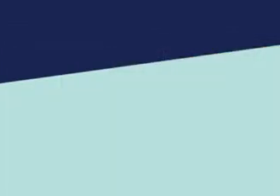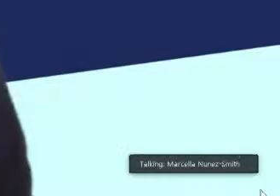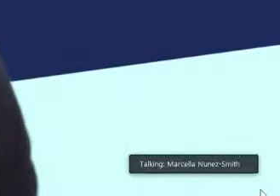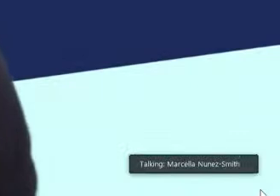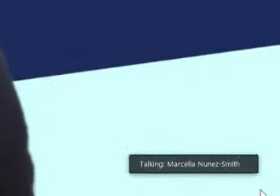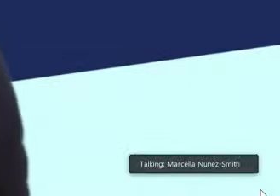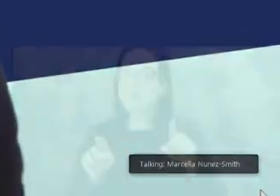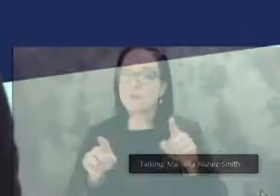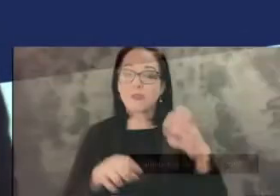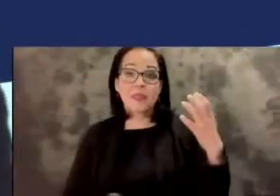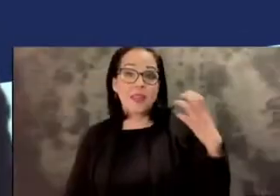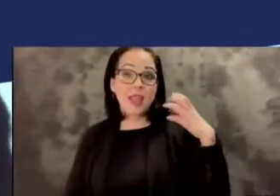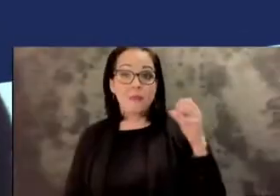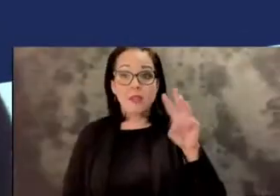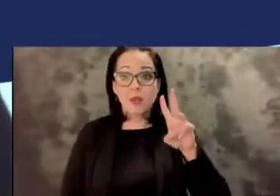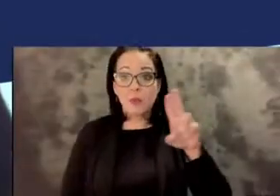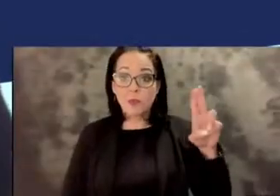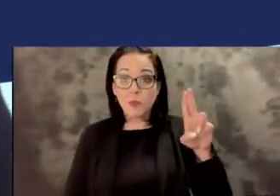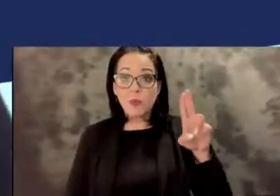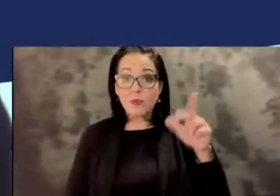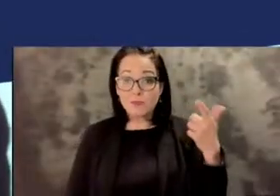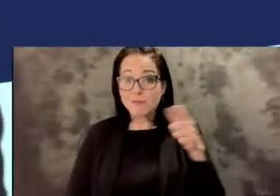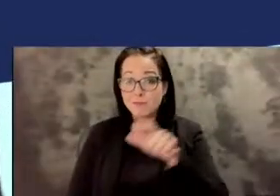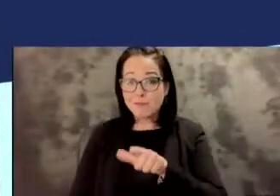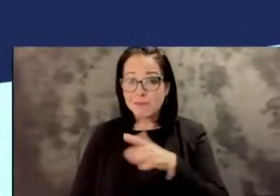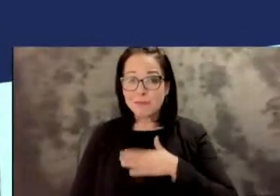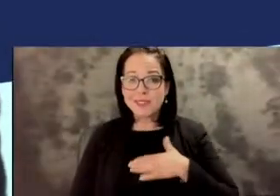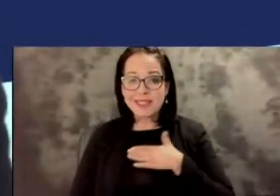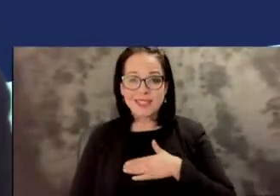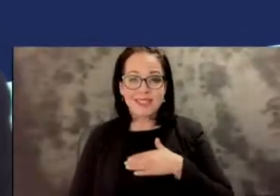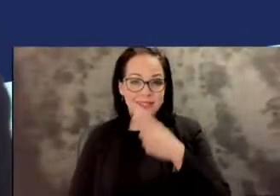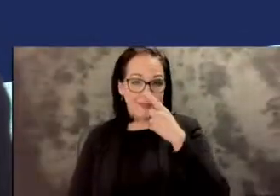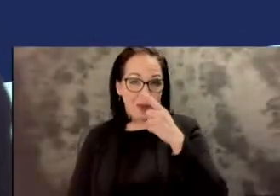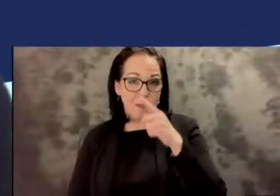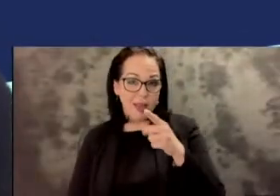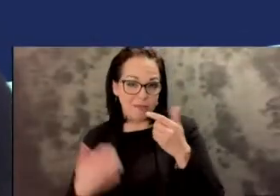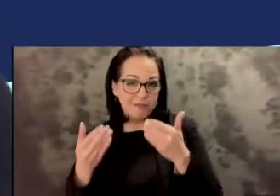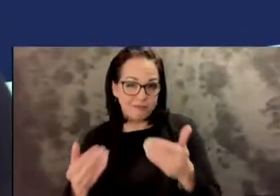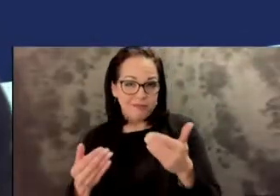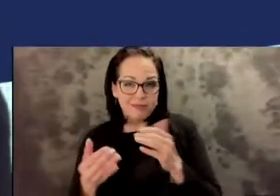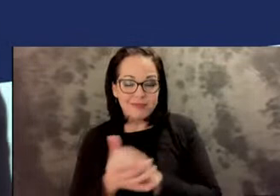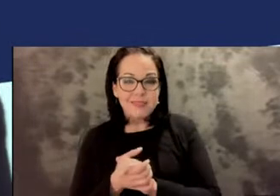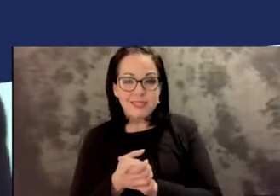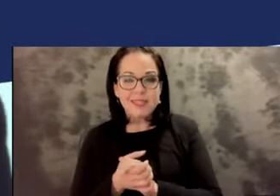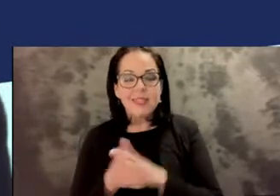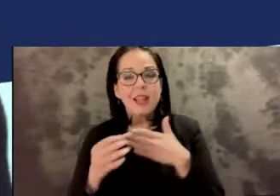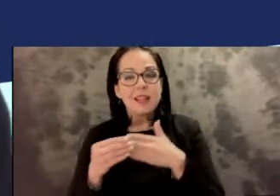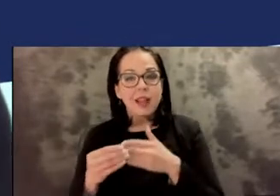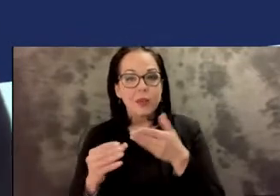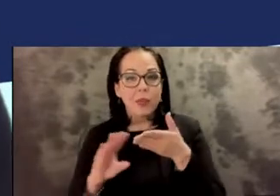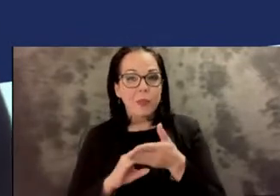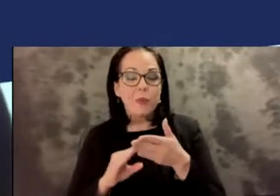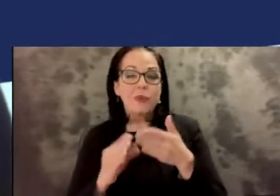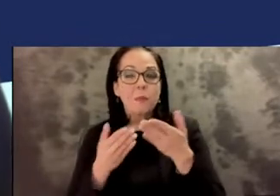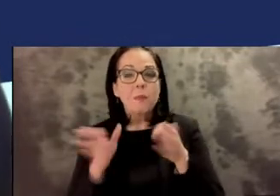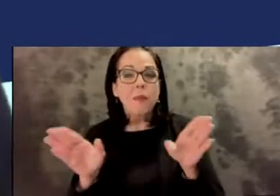Captain Wu, let me hand it over to you, please. Thank you. If you could guide us through the public comment.